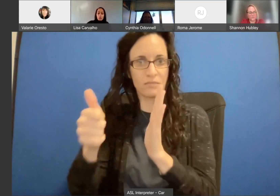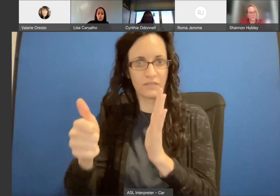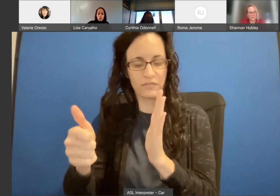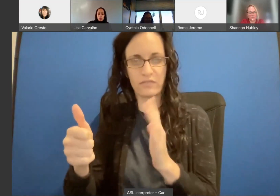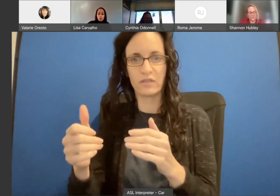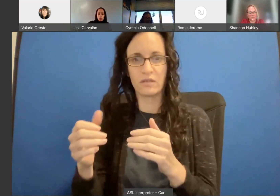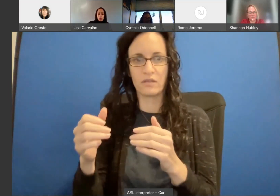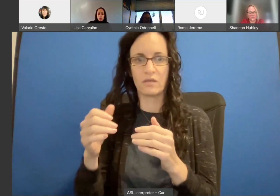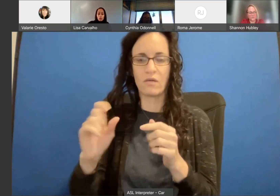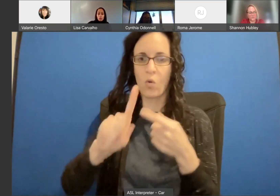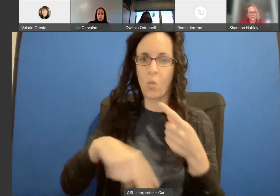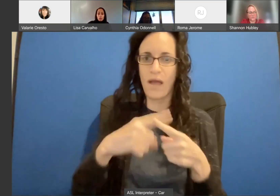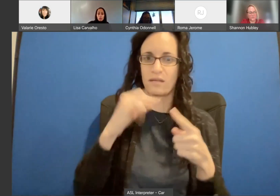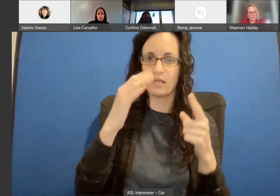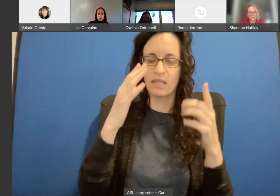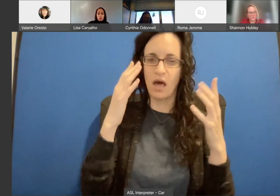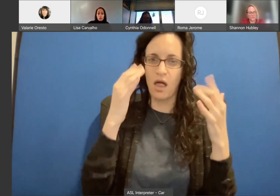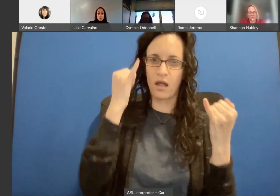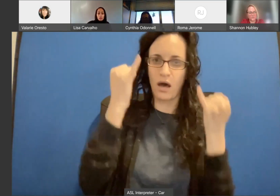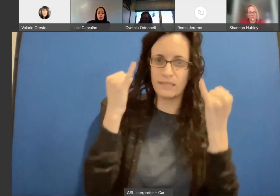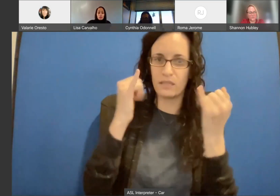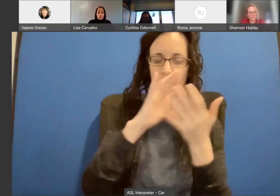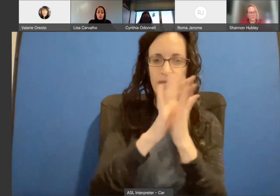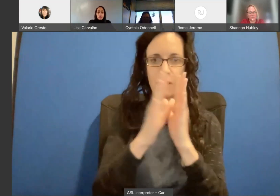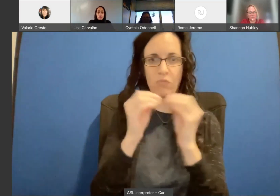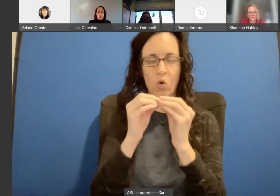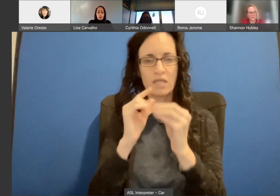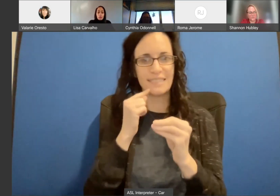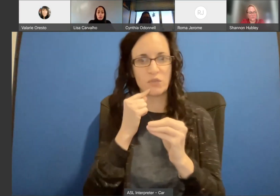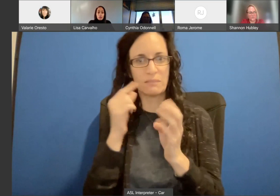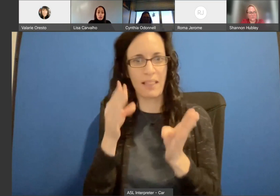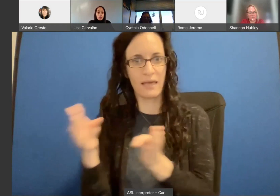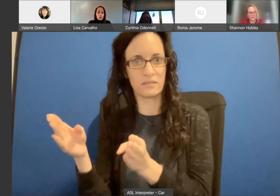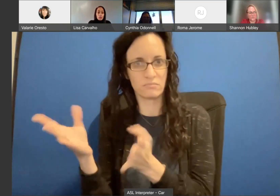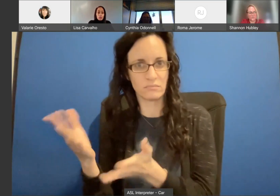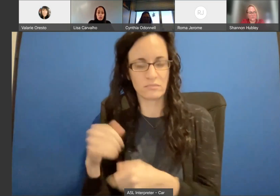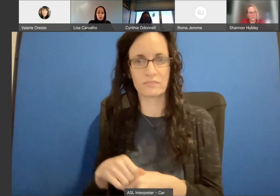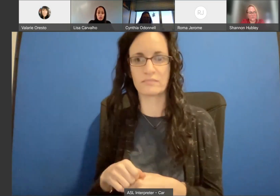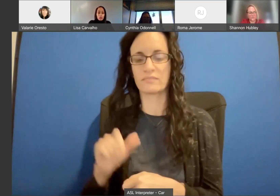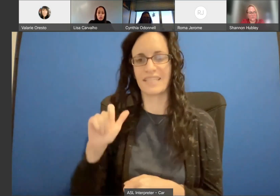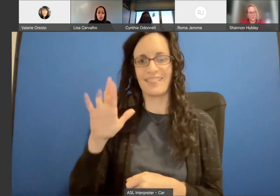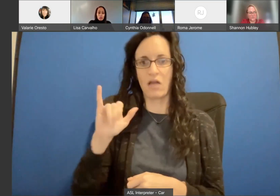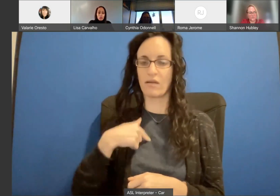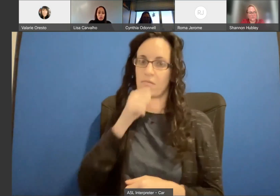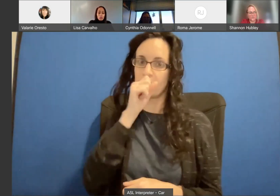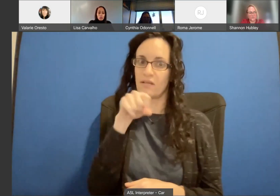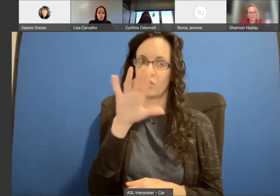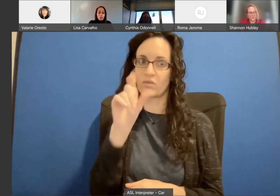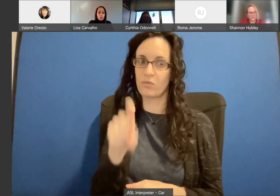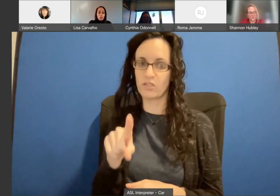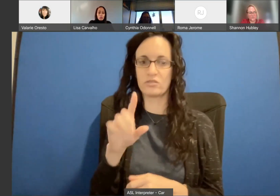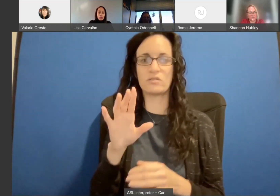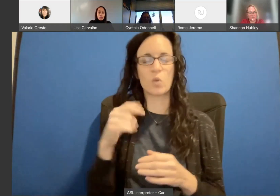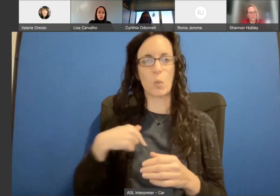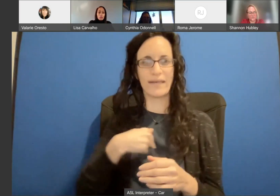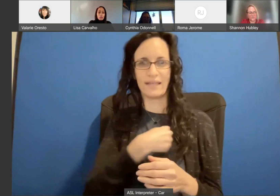of how it gets into treatment, or is that a... Yeah, no. I love the question, Maria. And I think, you'll hear us